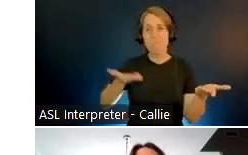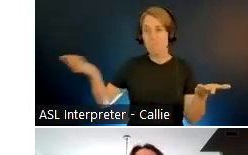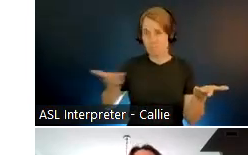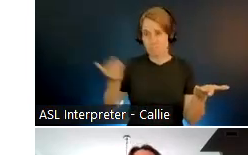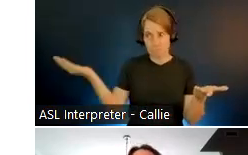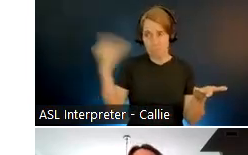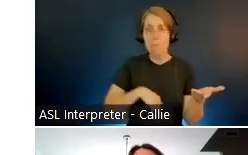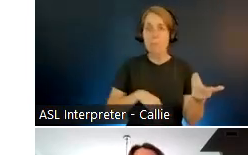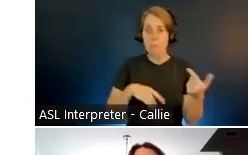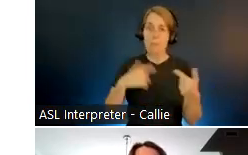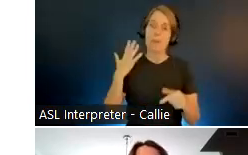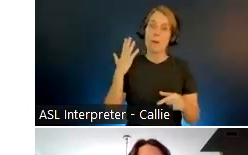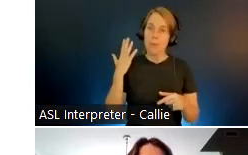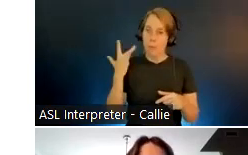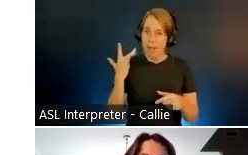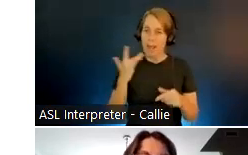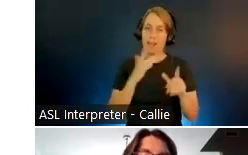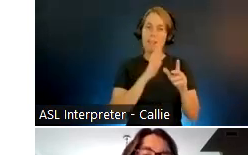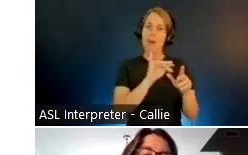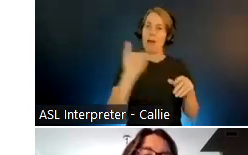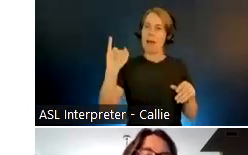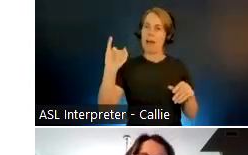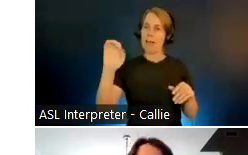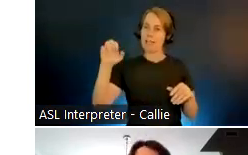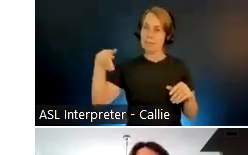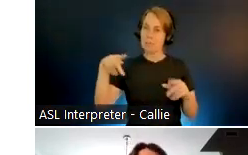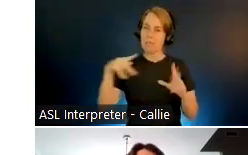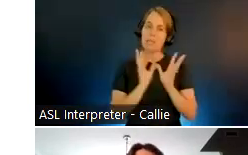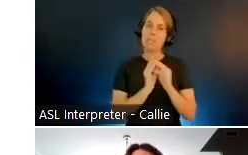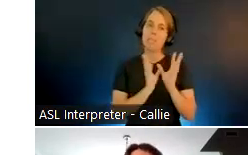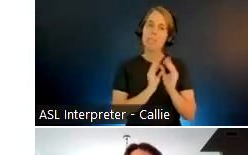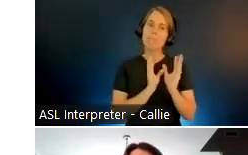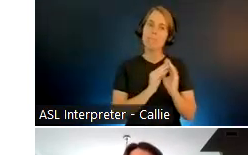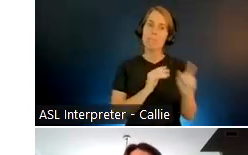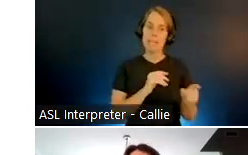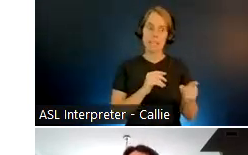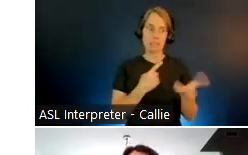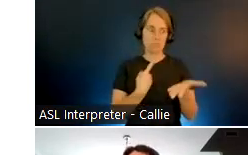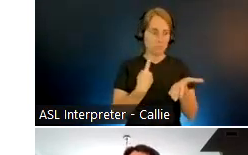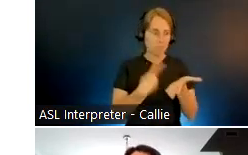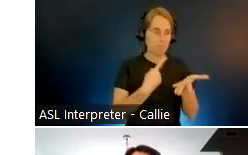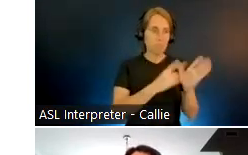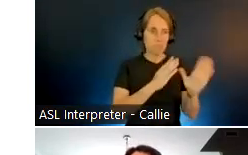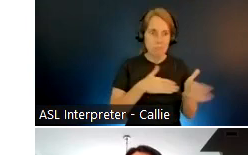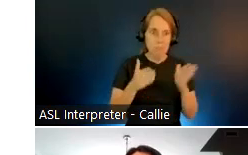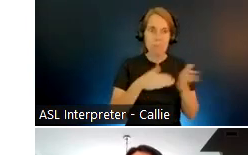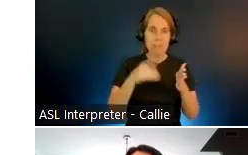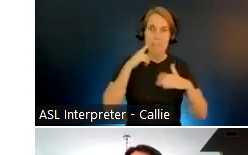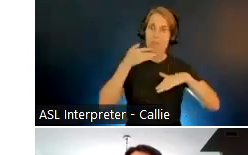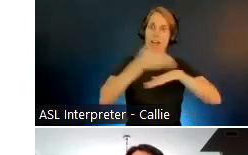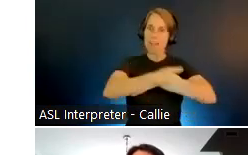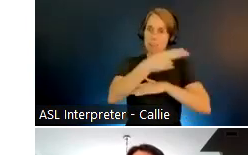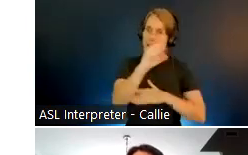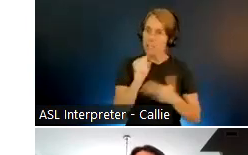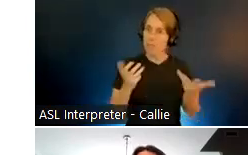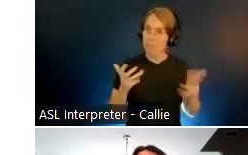those are meetings where you're determining what's going to happen after high school. And it's important that VR and the Commission